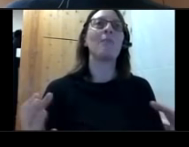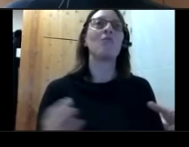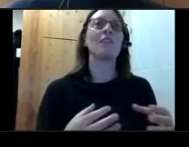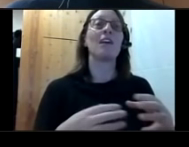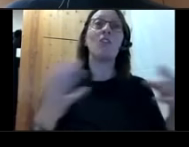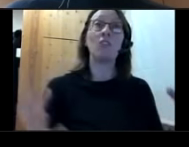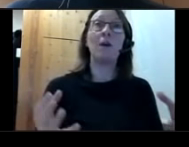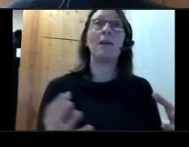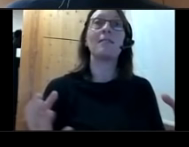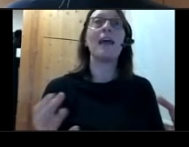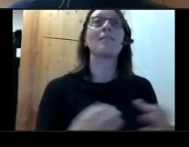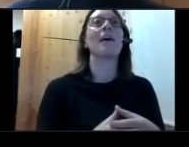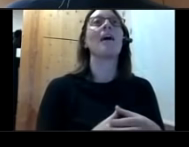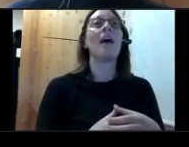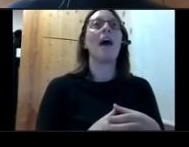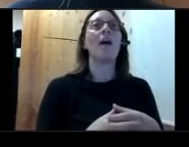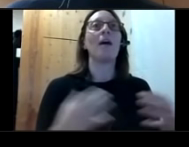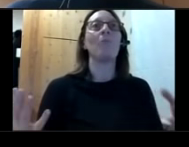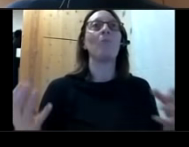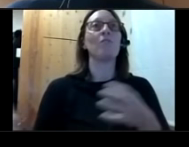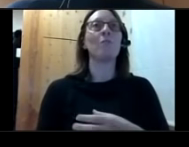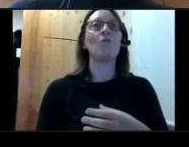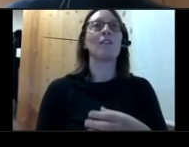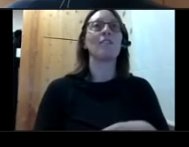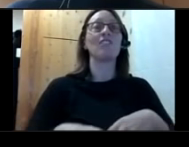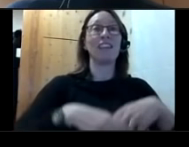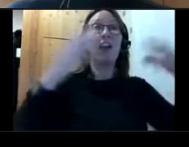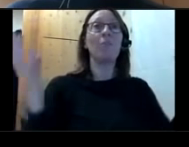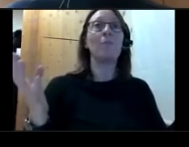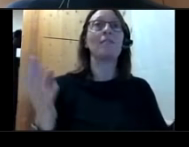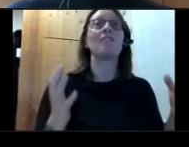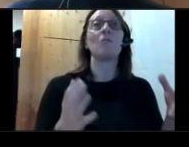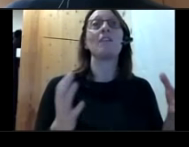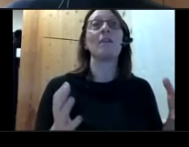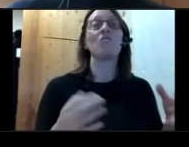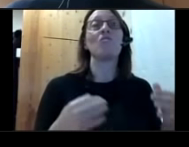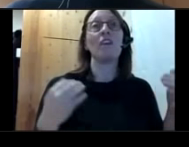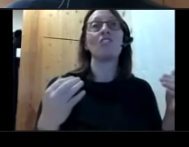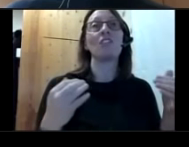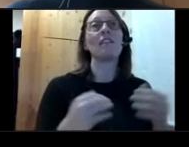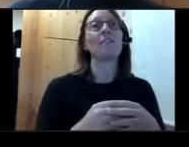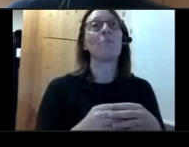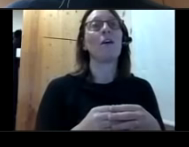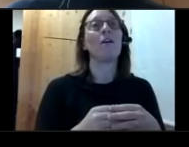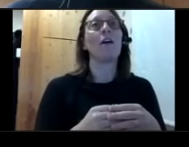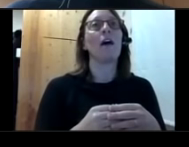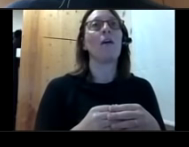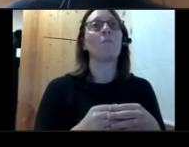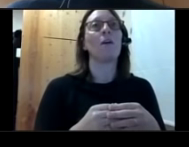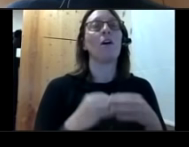hopefully by collaborating across the public sector with similar organisations and other public sectors, we can demonstrate that actually setting the